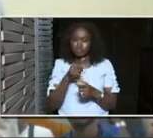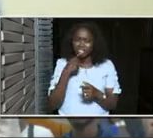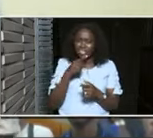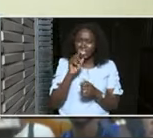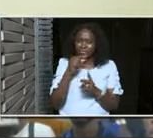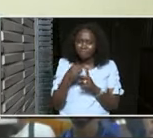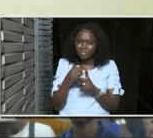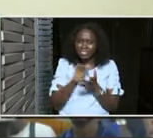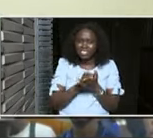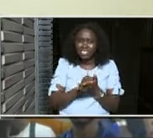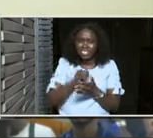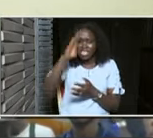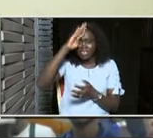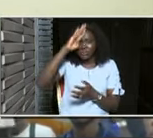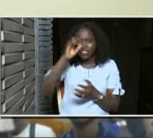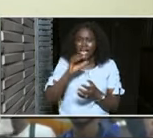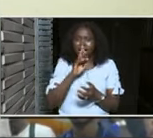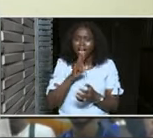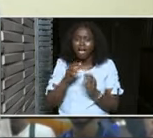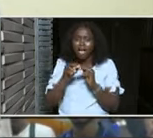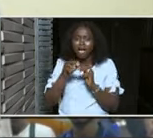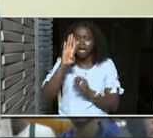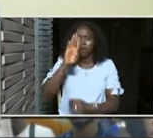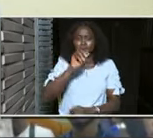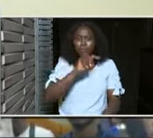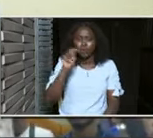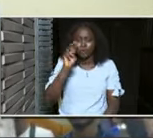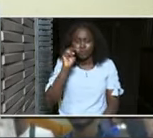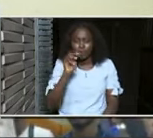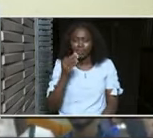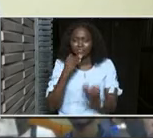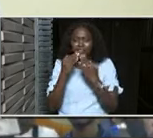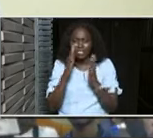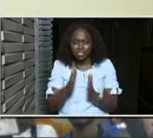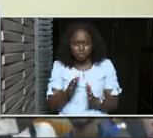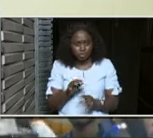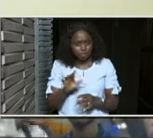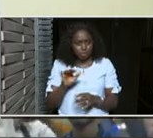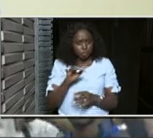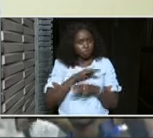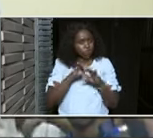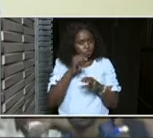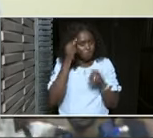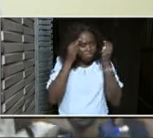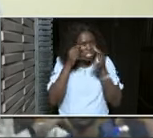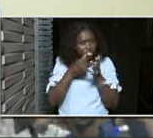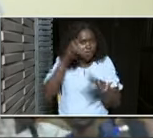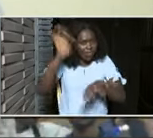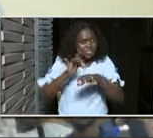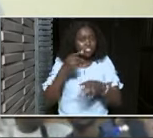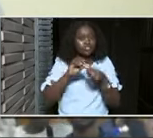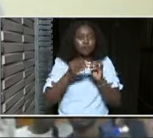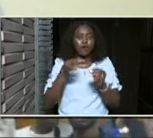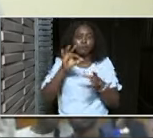in democracy. So do you not think that that statement would affect the number of votes you might get in the long run if you